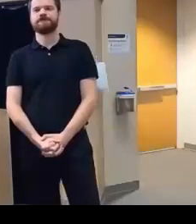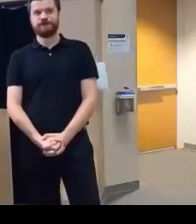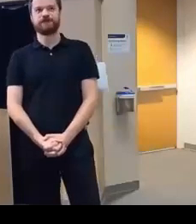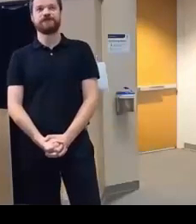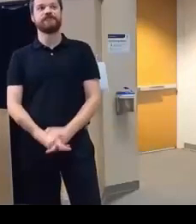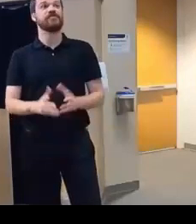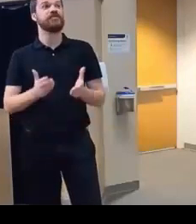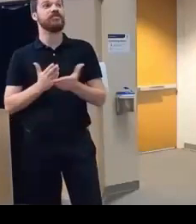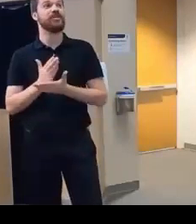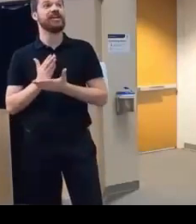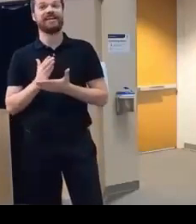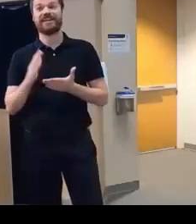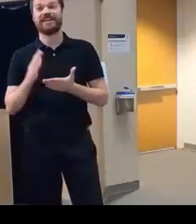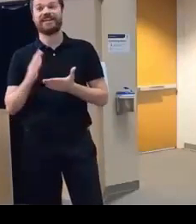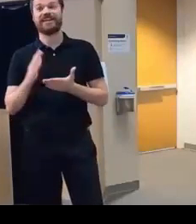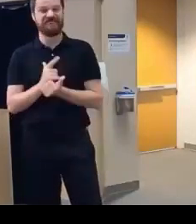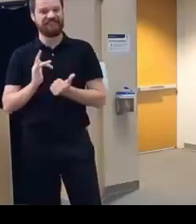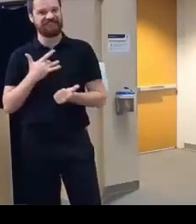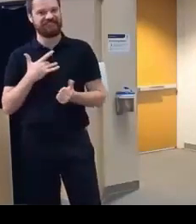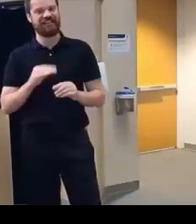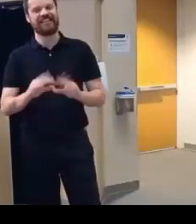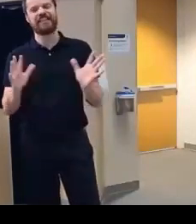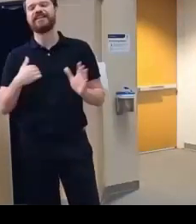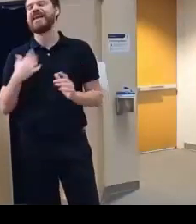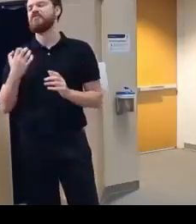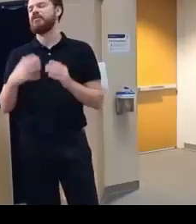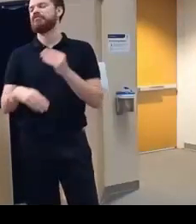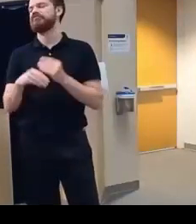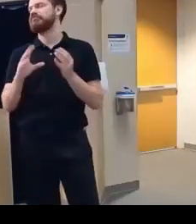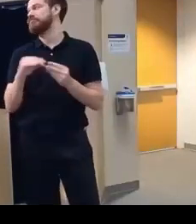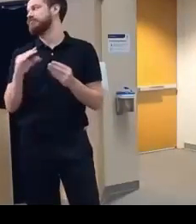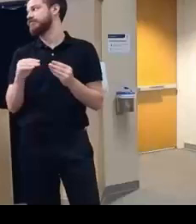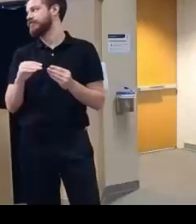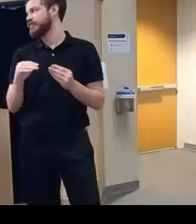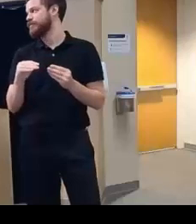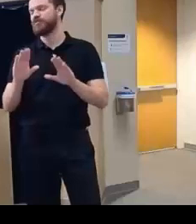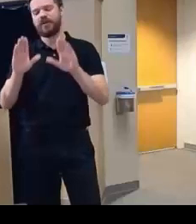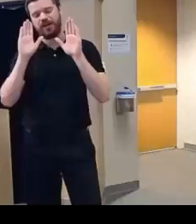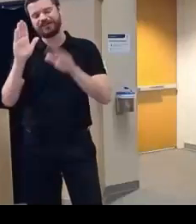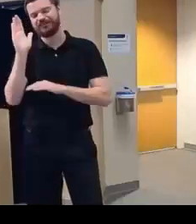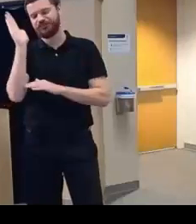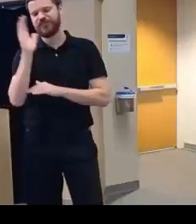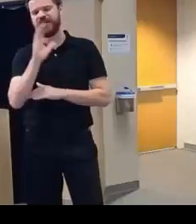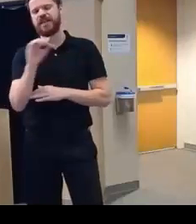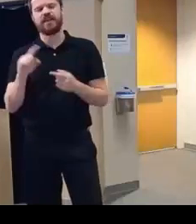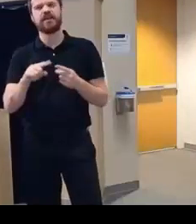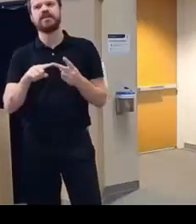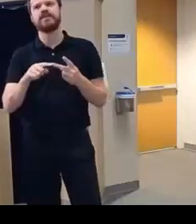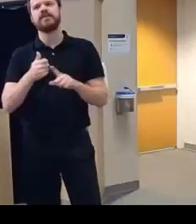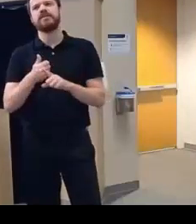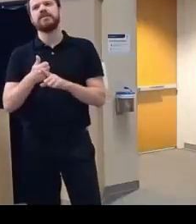Well, I guess everything was made clear. I just want to say, I agree, like I said before, it was an excellent presentation. I think it